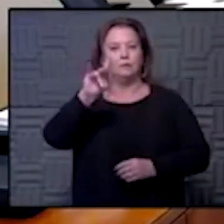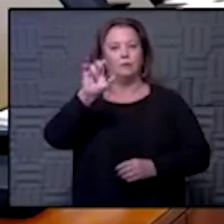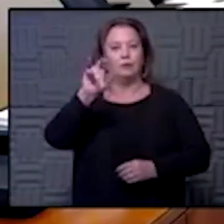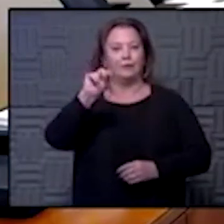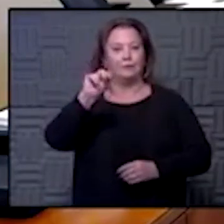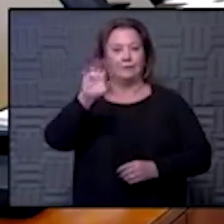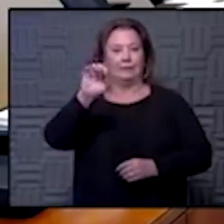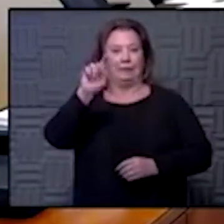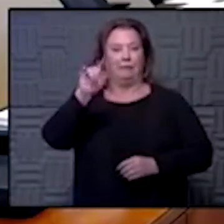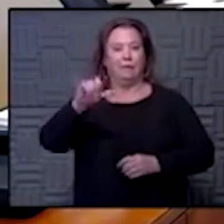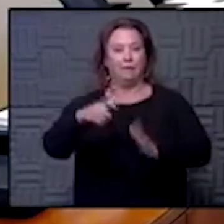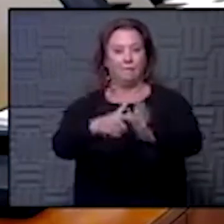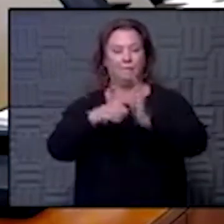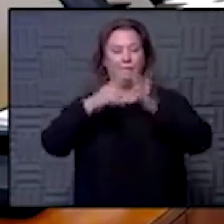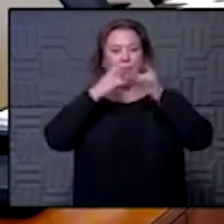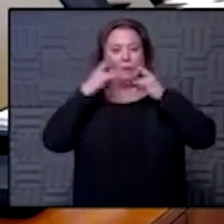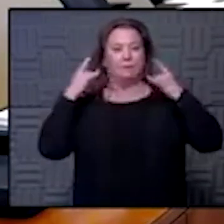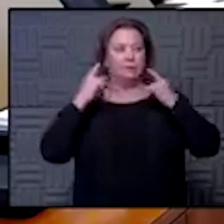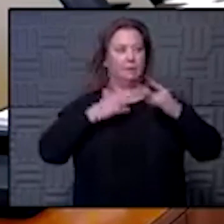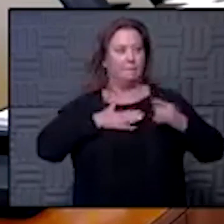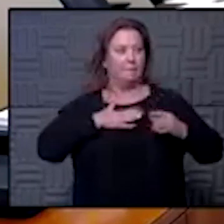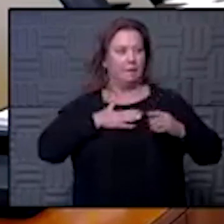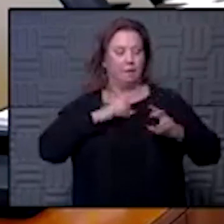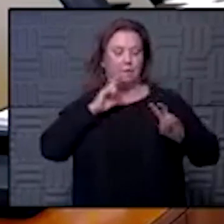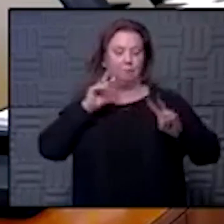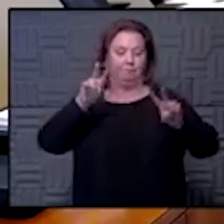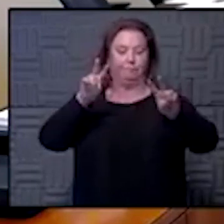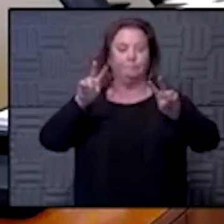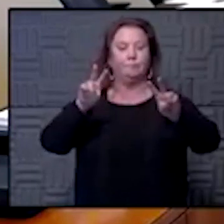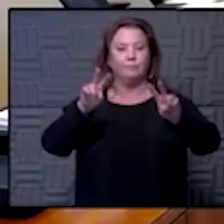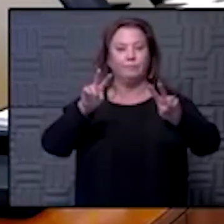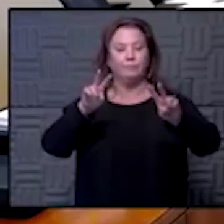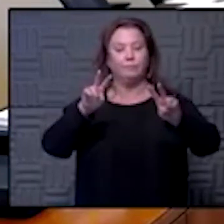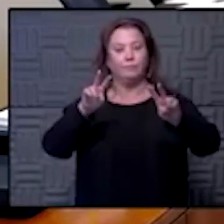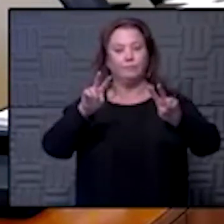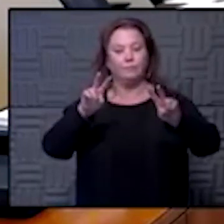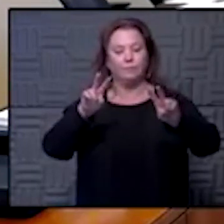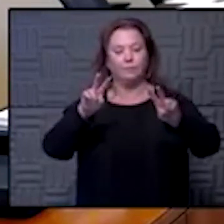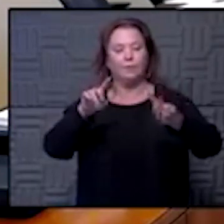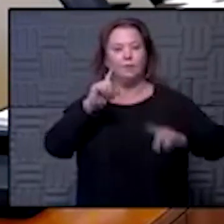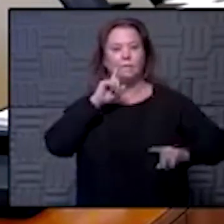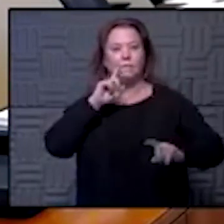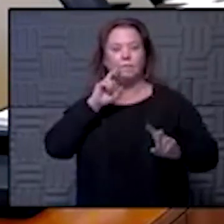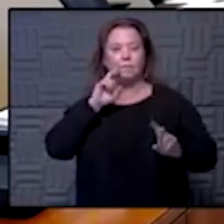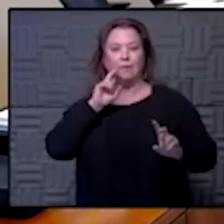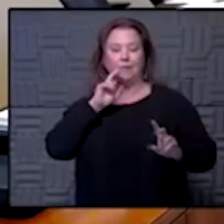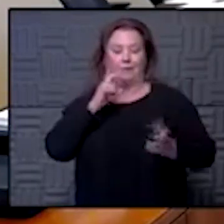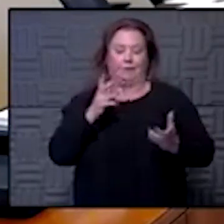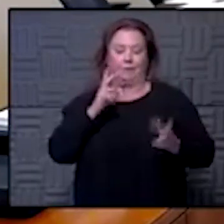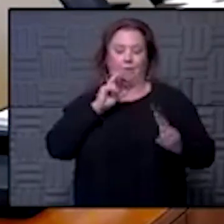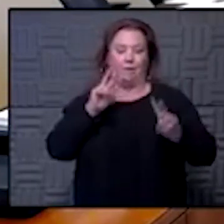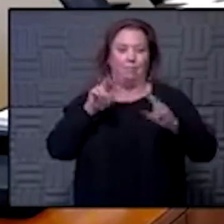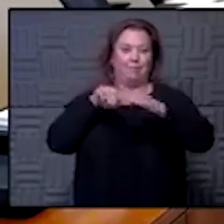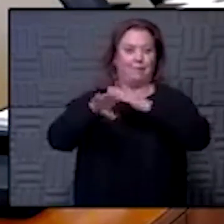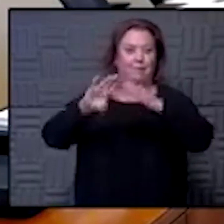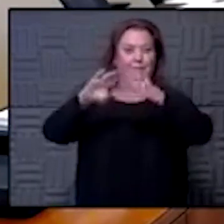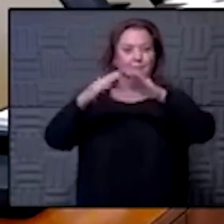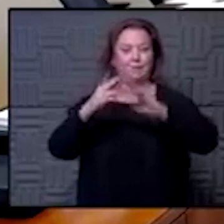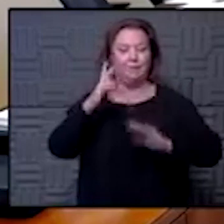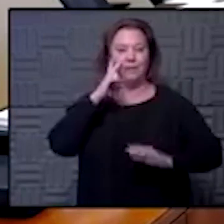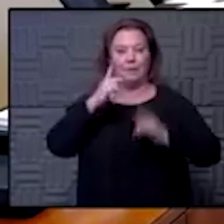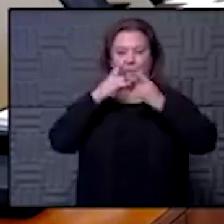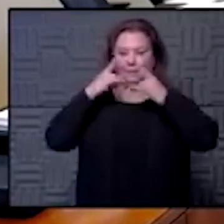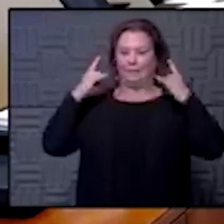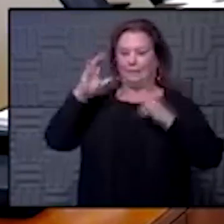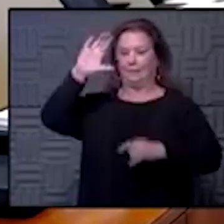having a mandate, my observation has been that as I go about my way and into the community, that